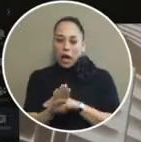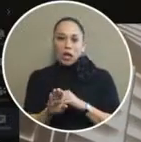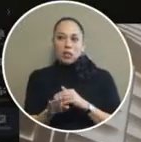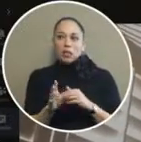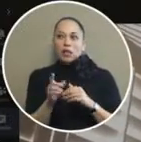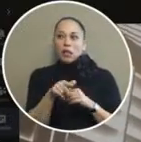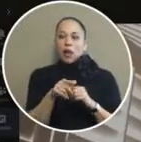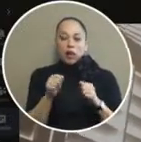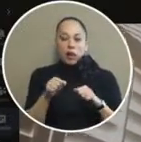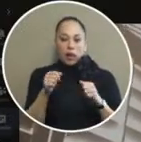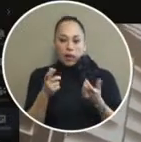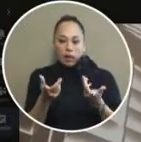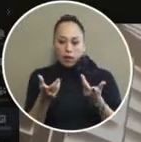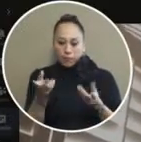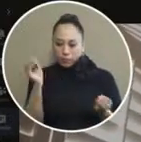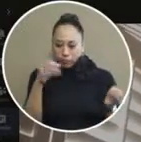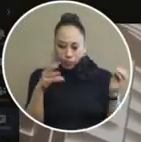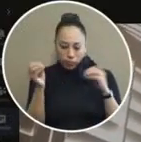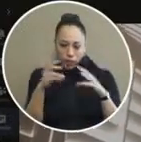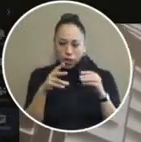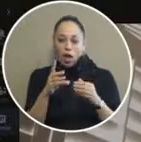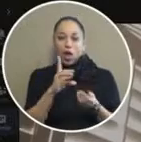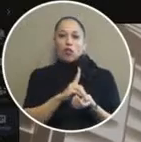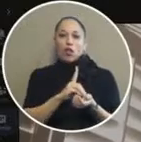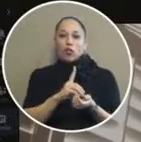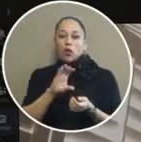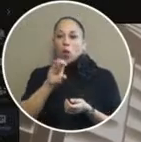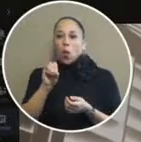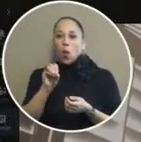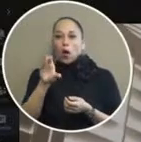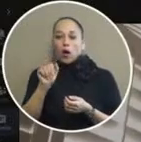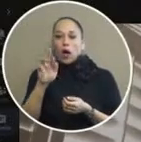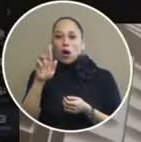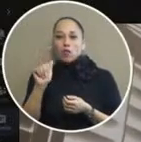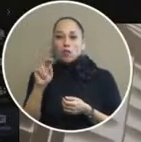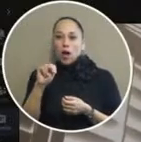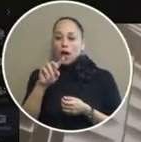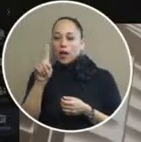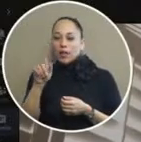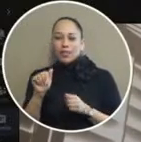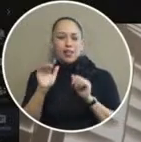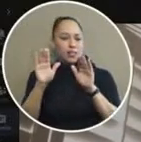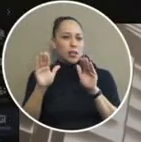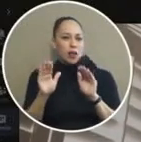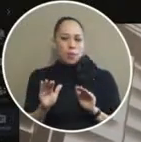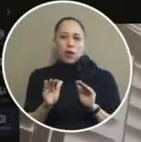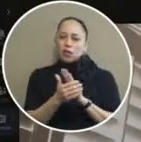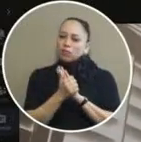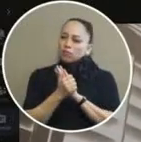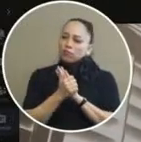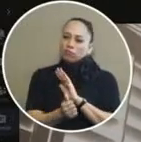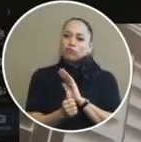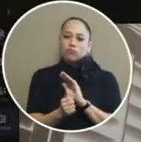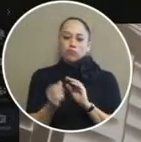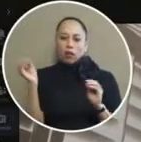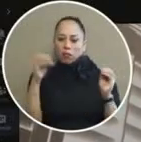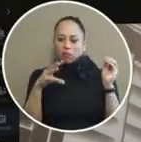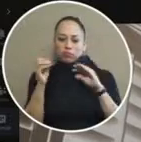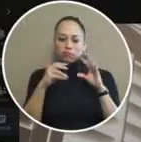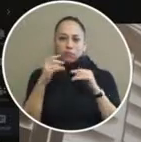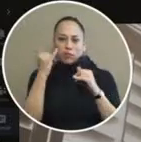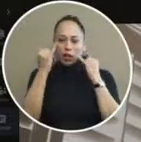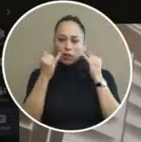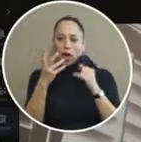know what they bring to the table. I think Dr. O is an excellent example of someone who brings an incredible amount of talent to the table and one